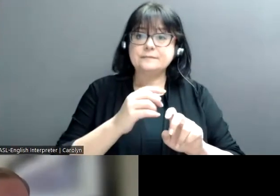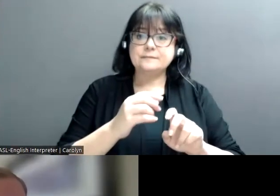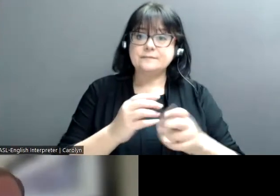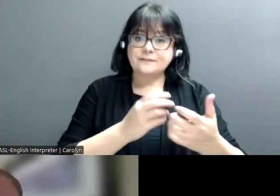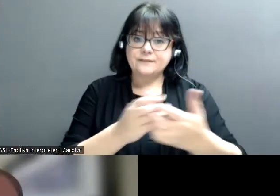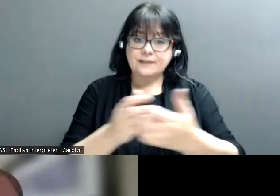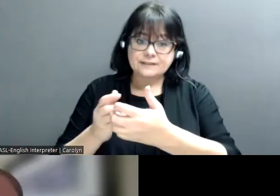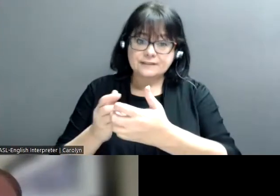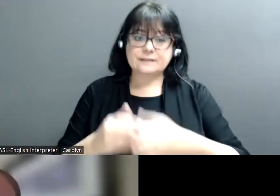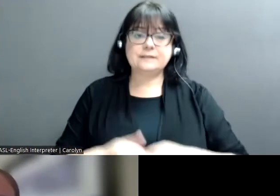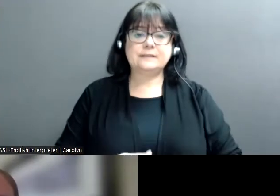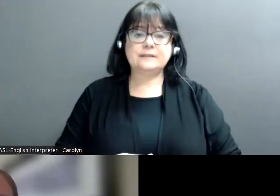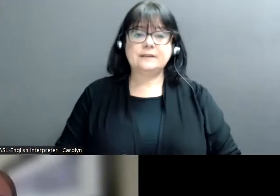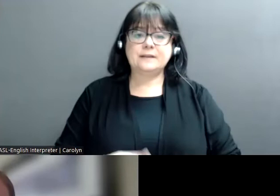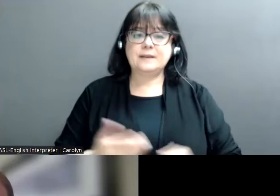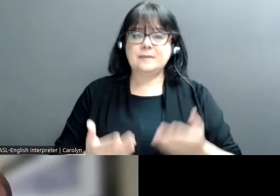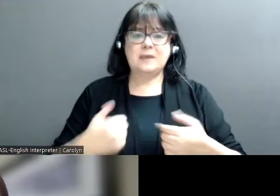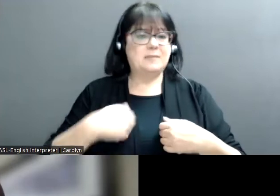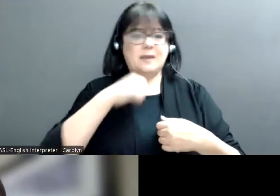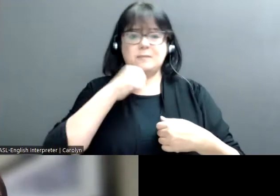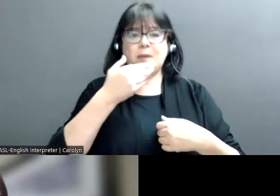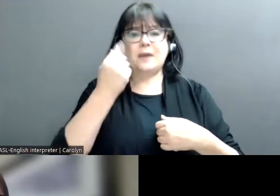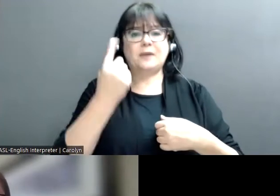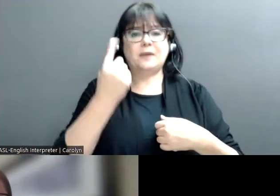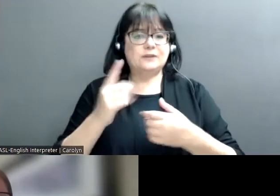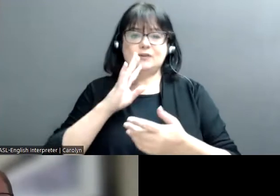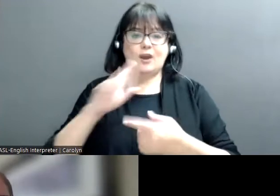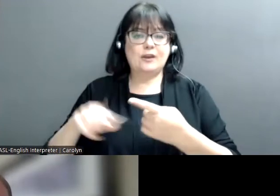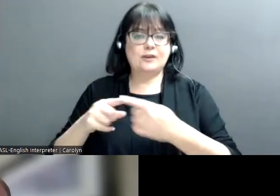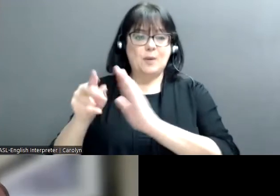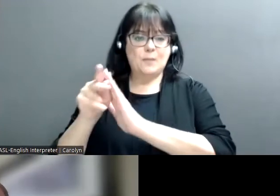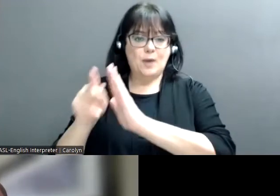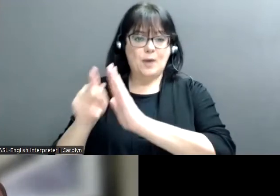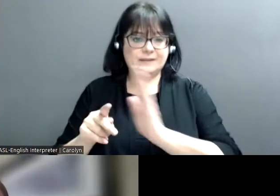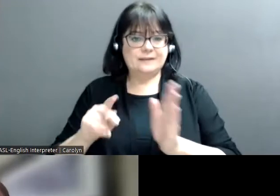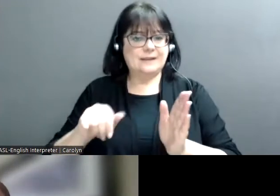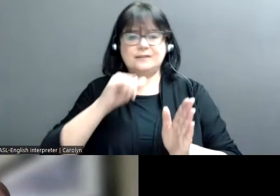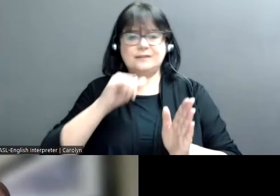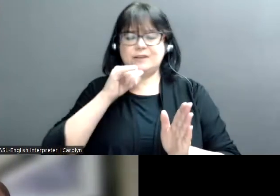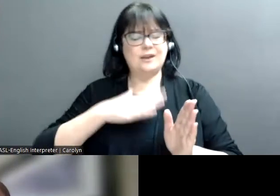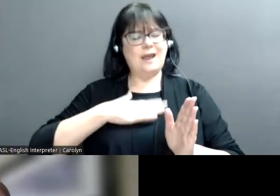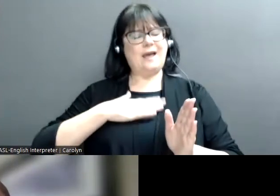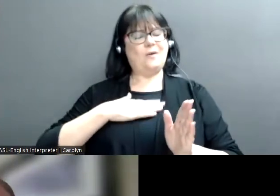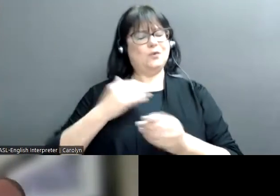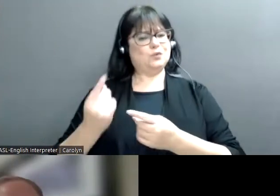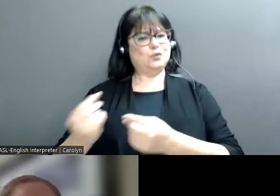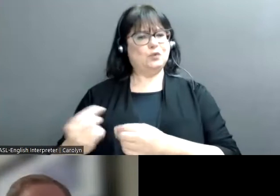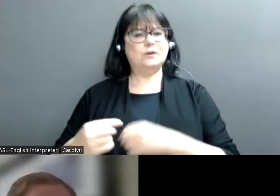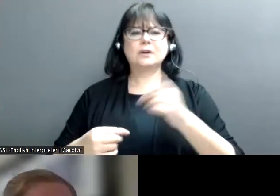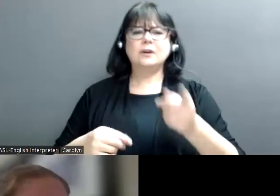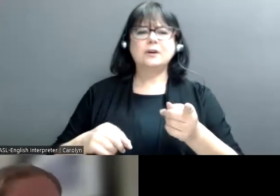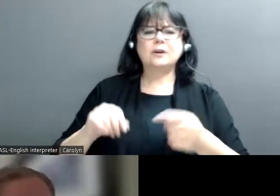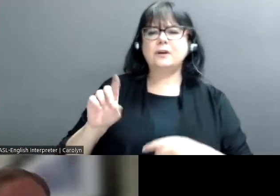Probably not the best one to talk about it, about policies and stuff. It's just not what we do. But is that driven by compliance